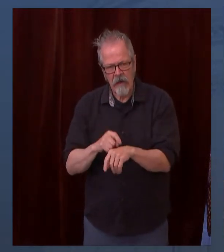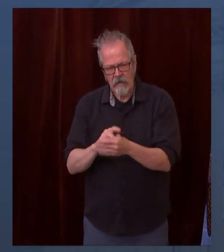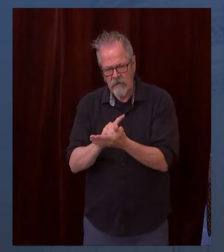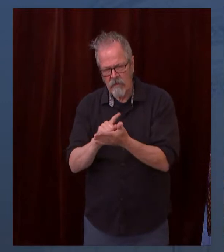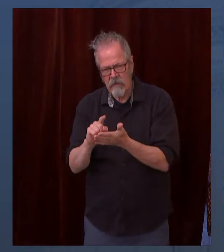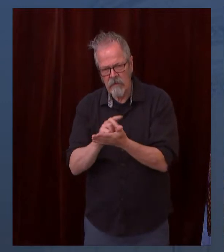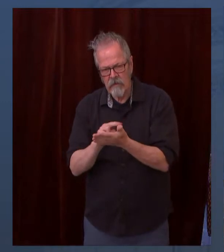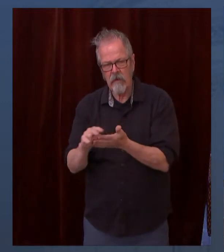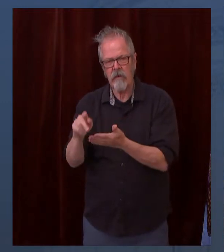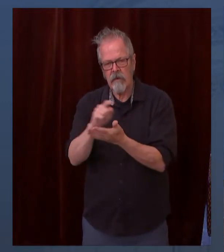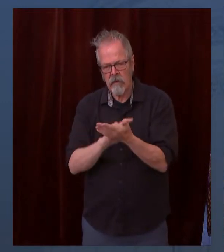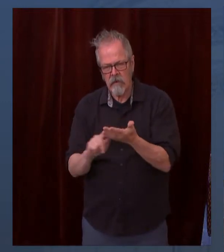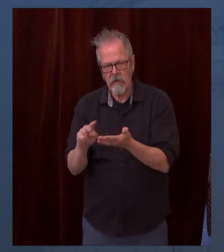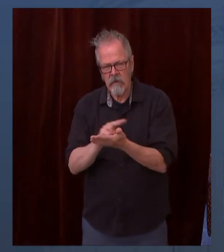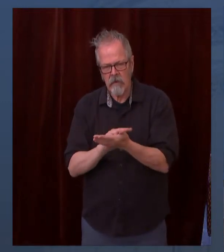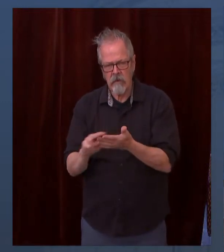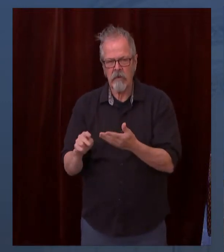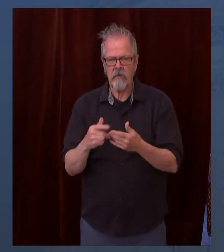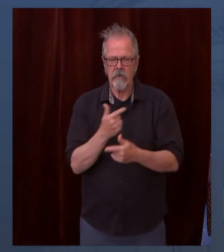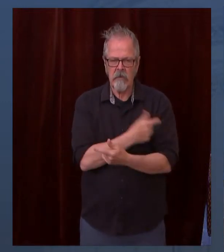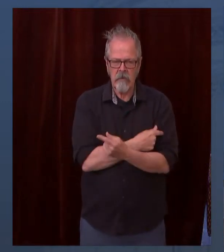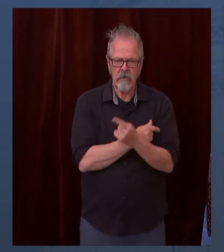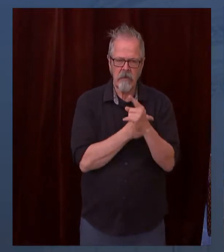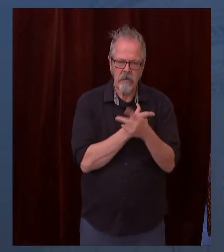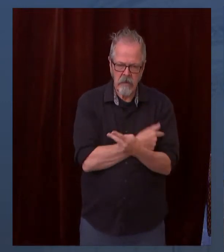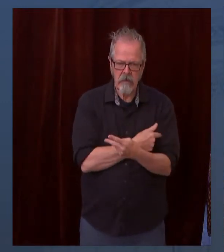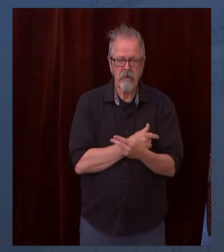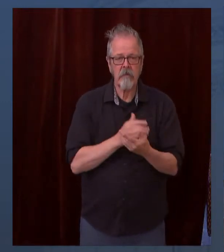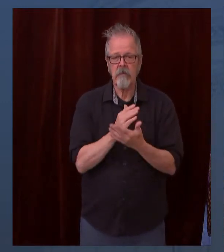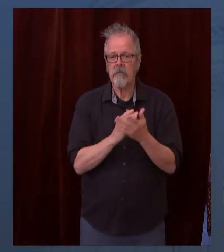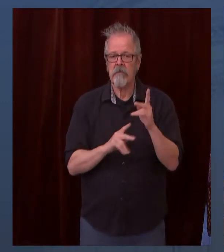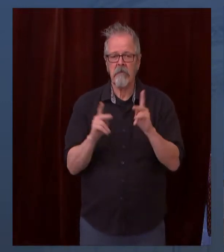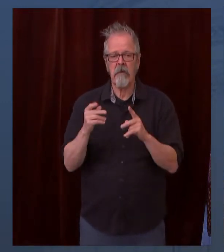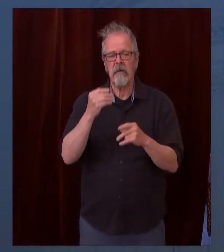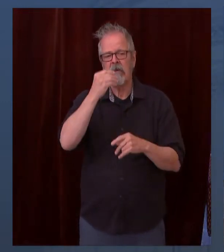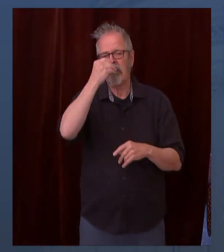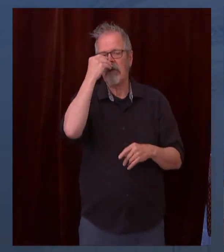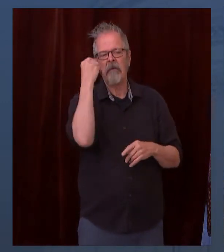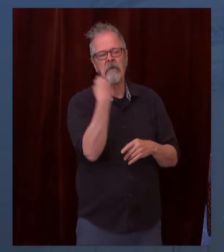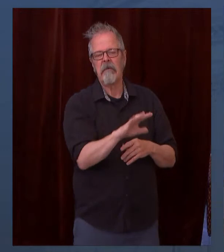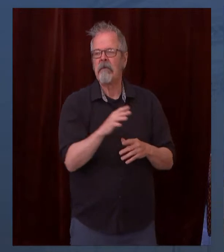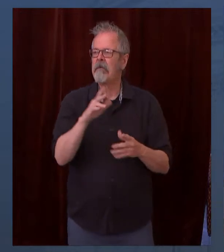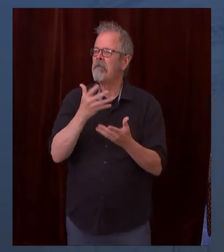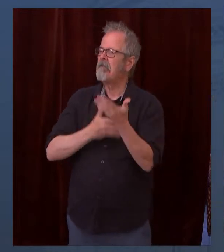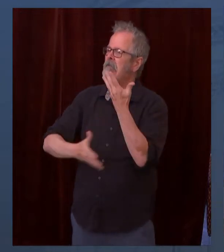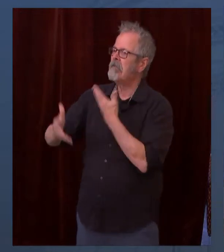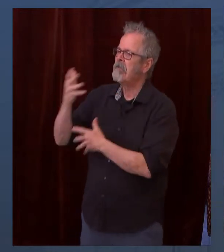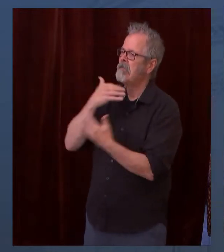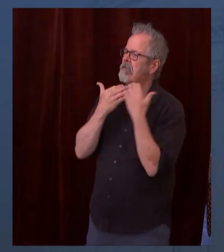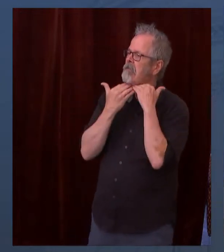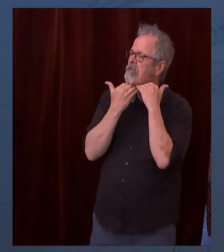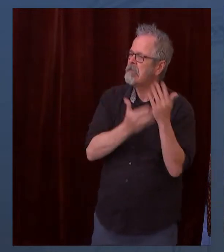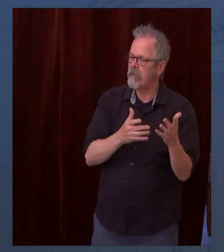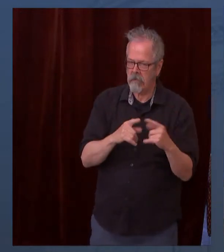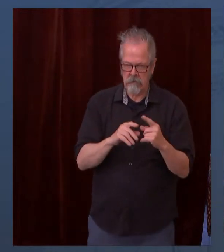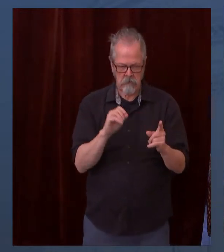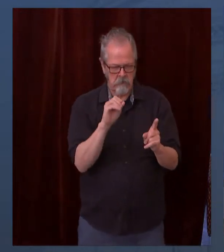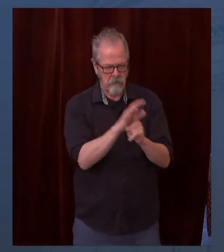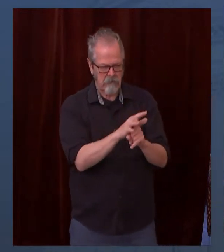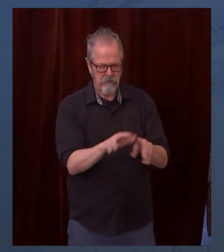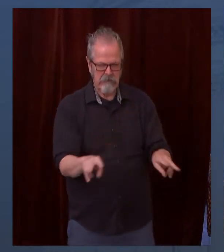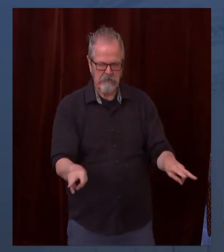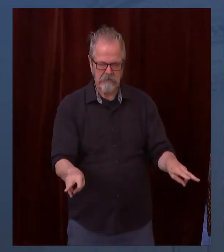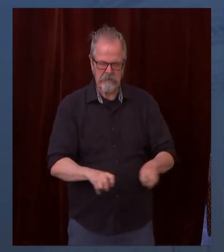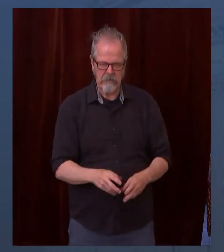sick. Second, this is not a matter just of reducing deaths. And I think this is an important point.